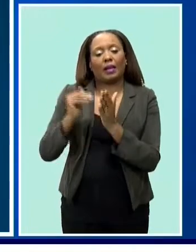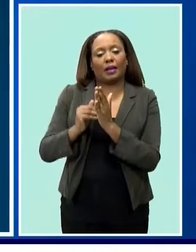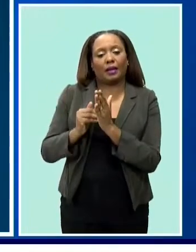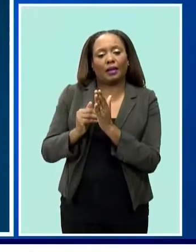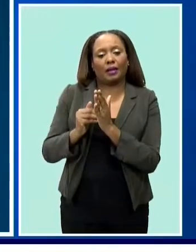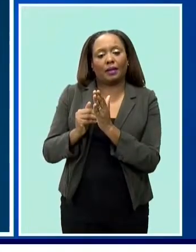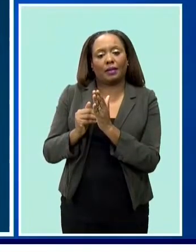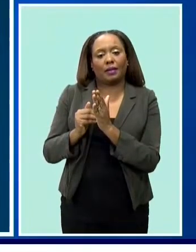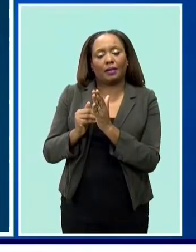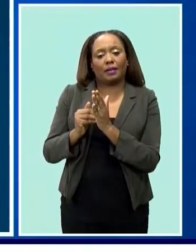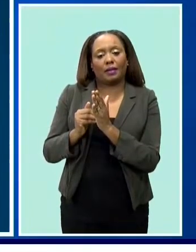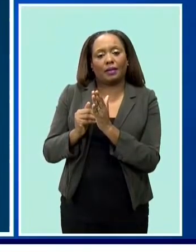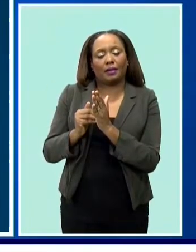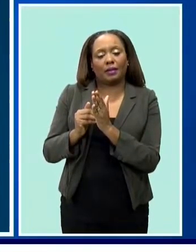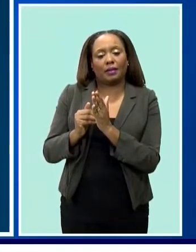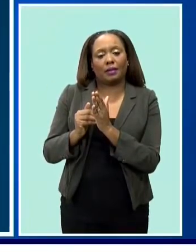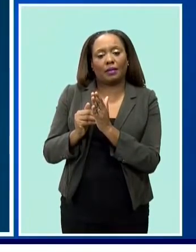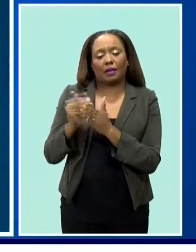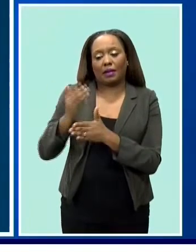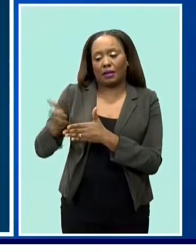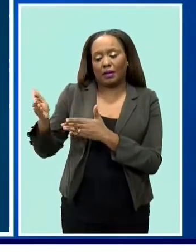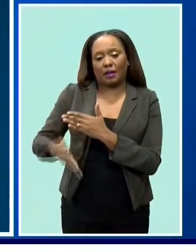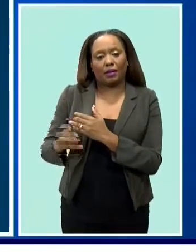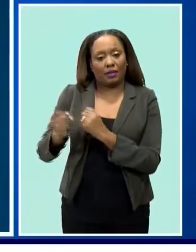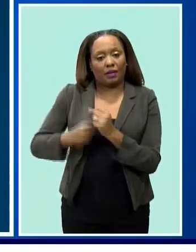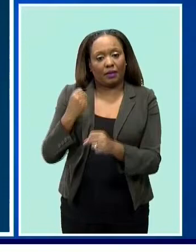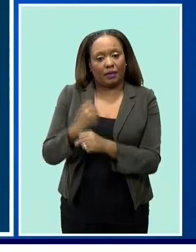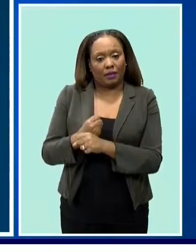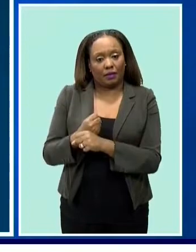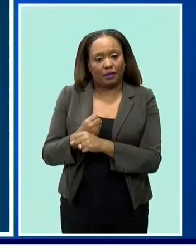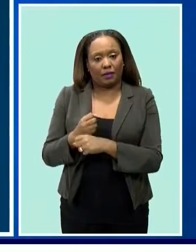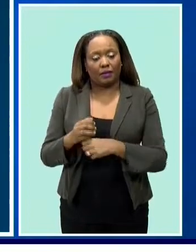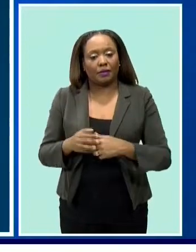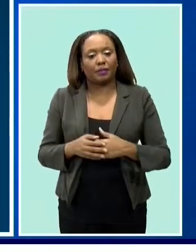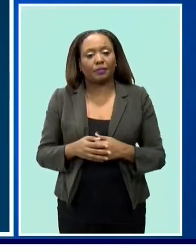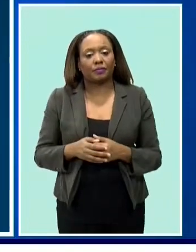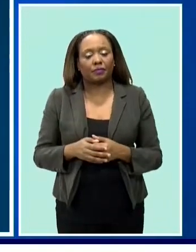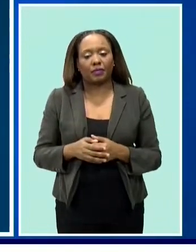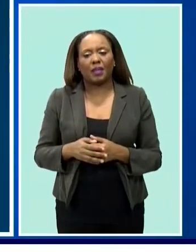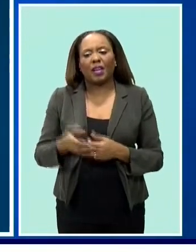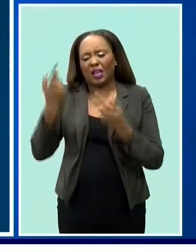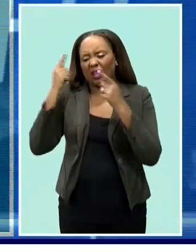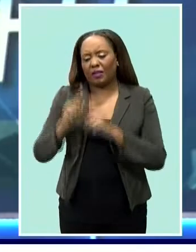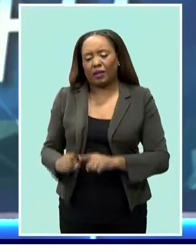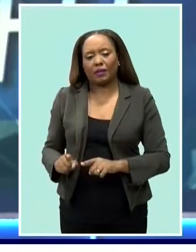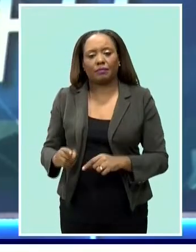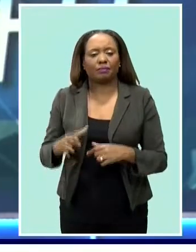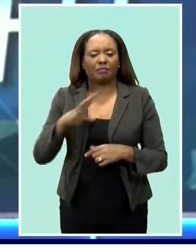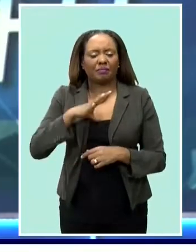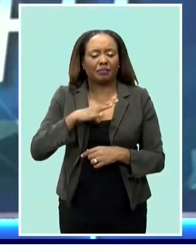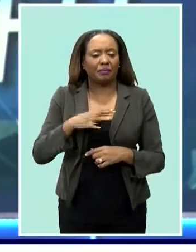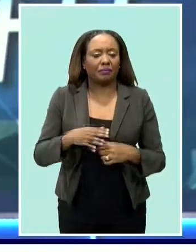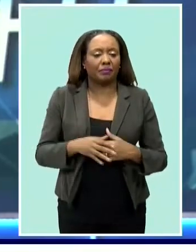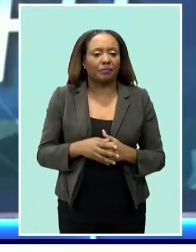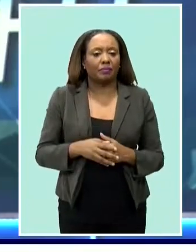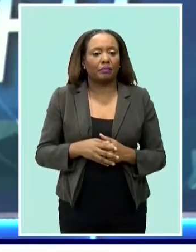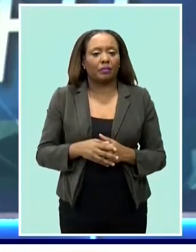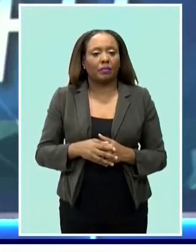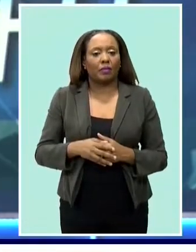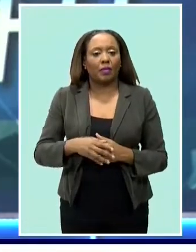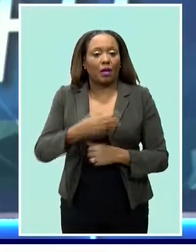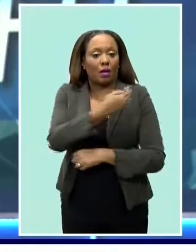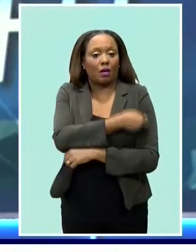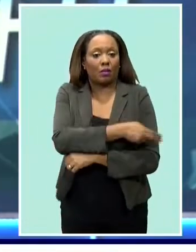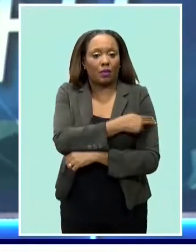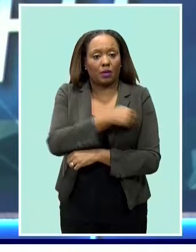of contributing at the end of this year. And so that was agreed to. The Queen Elizabeth Hospital